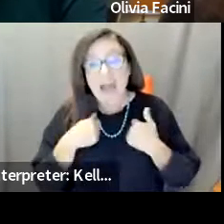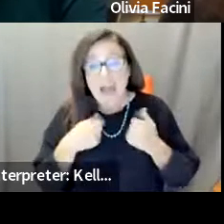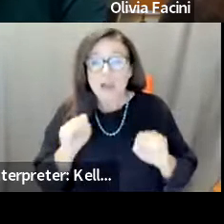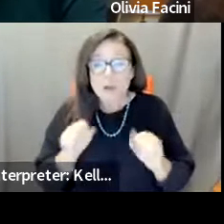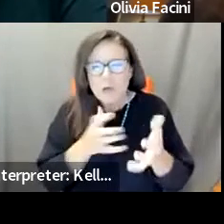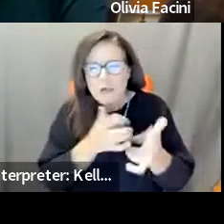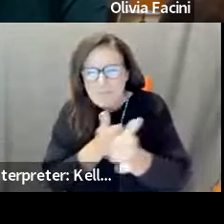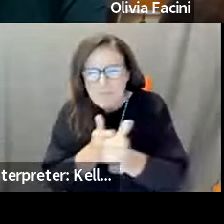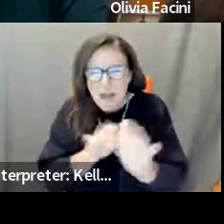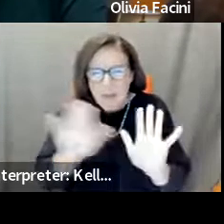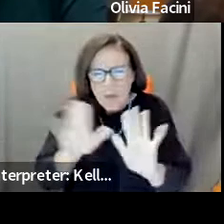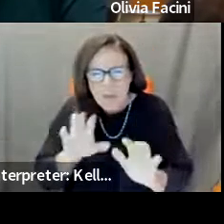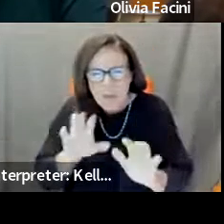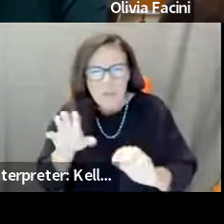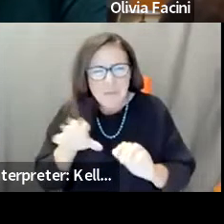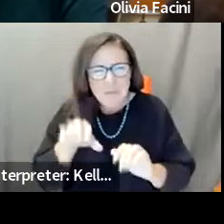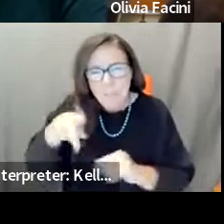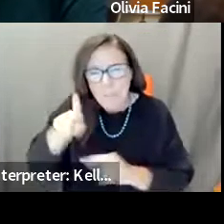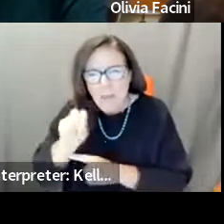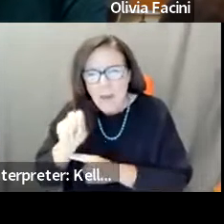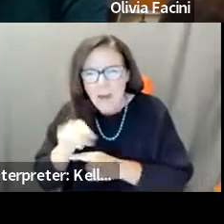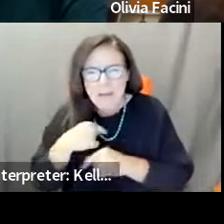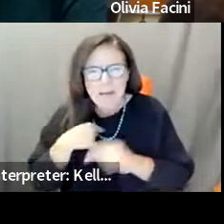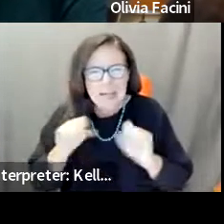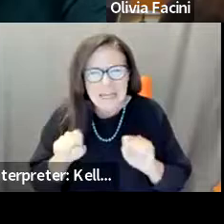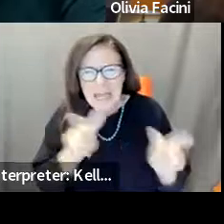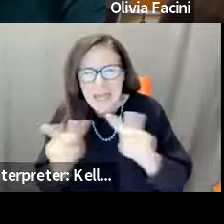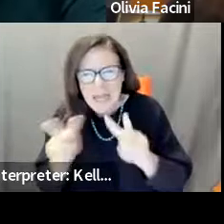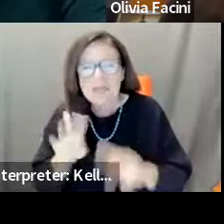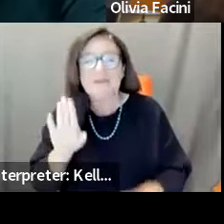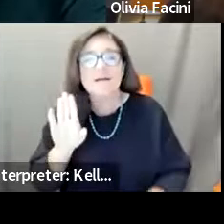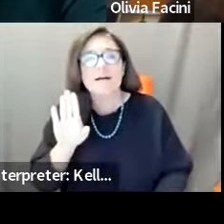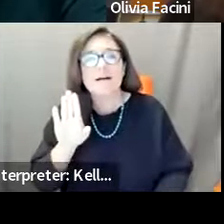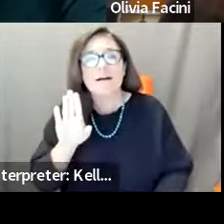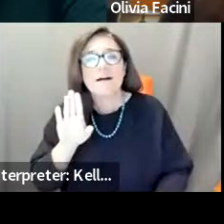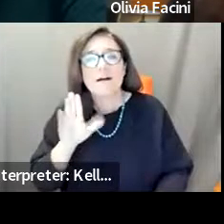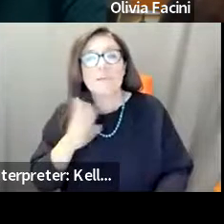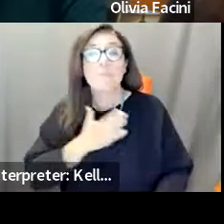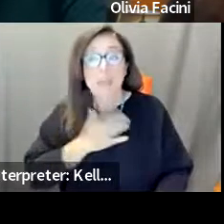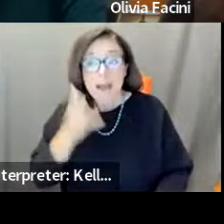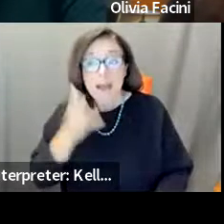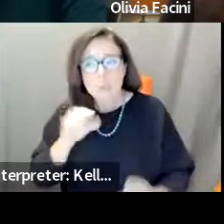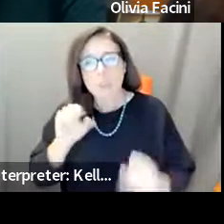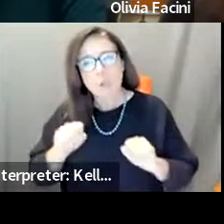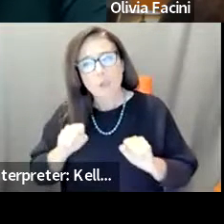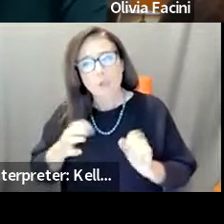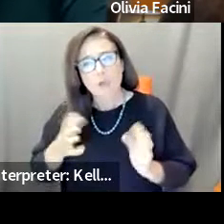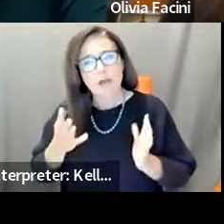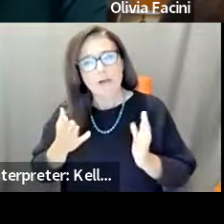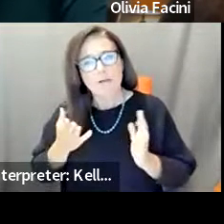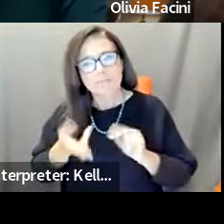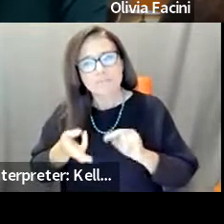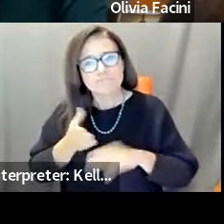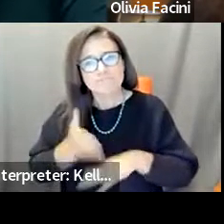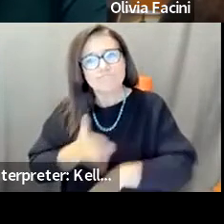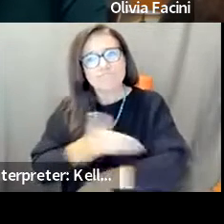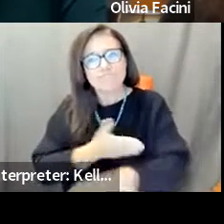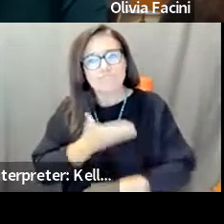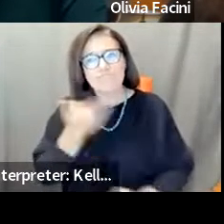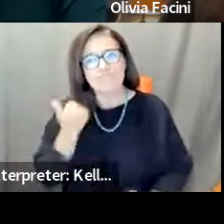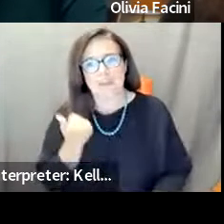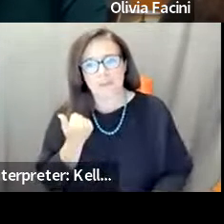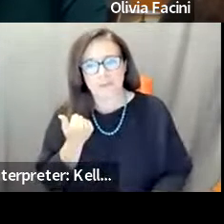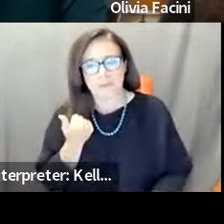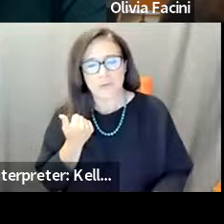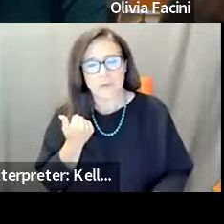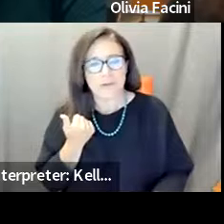scene, but it just would have added something even better if there was some type of ADA accommodation other than sitting in